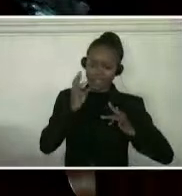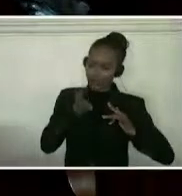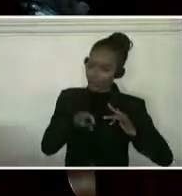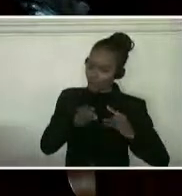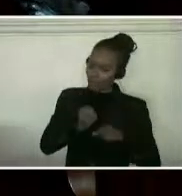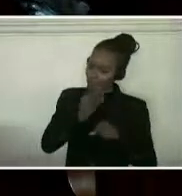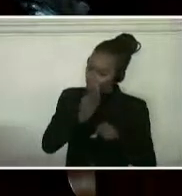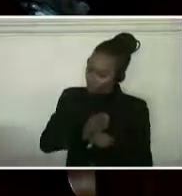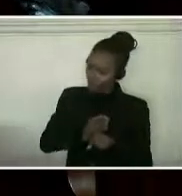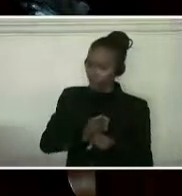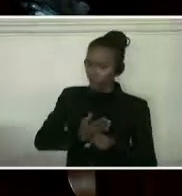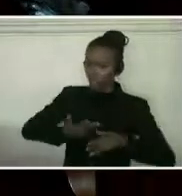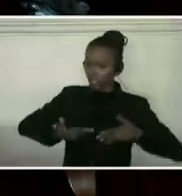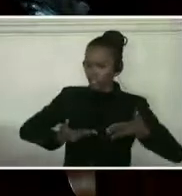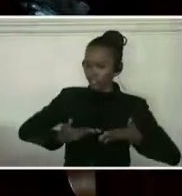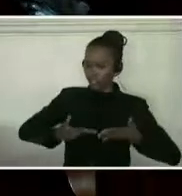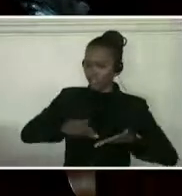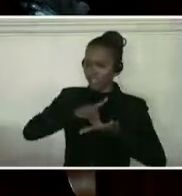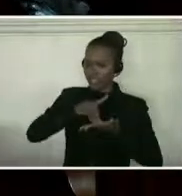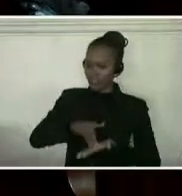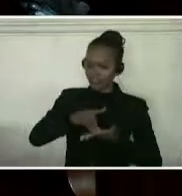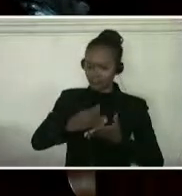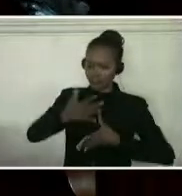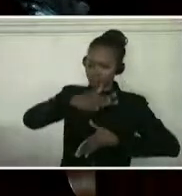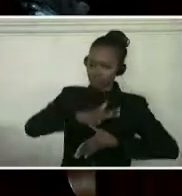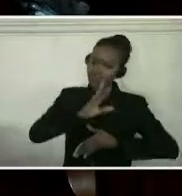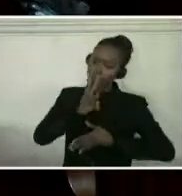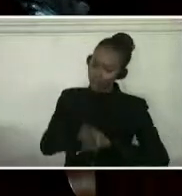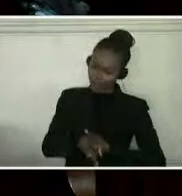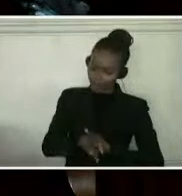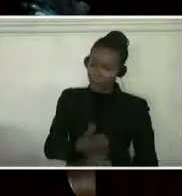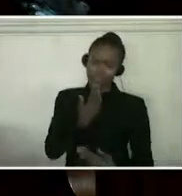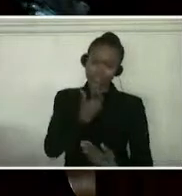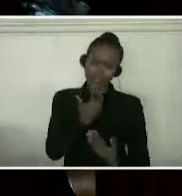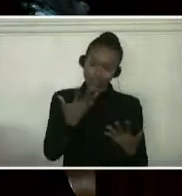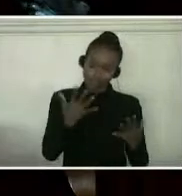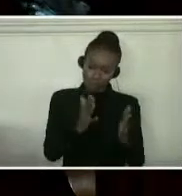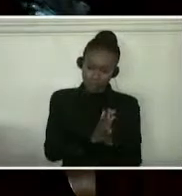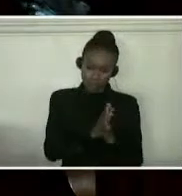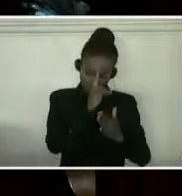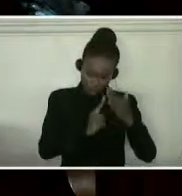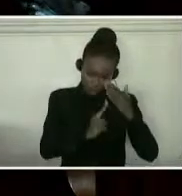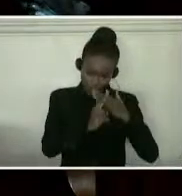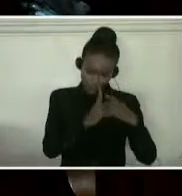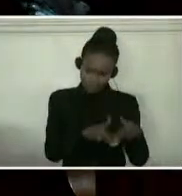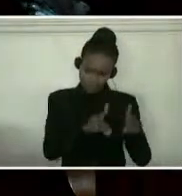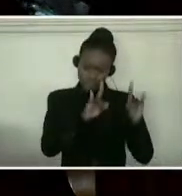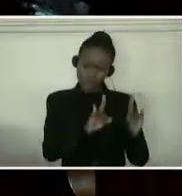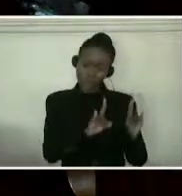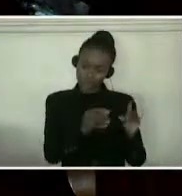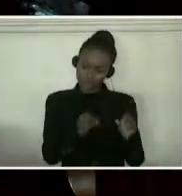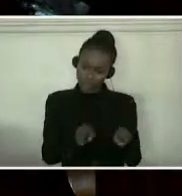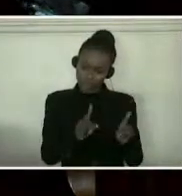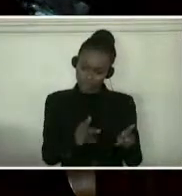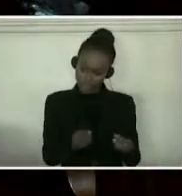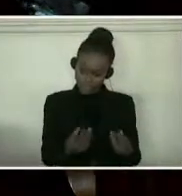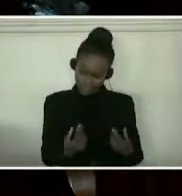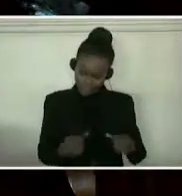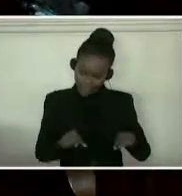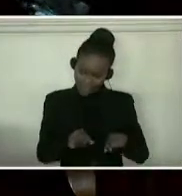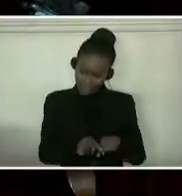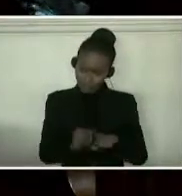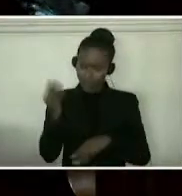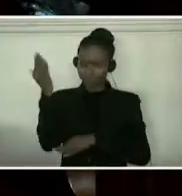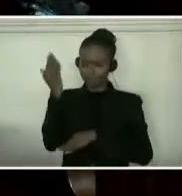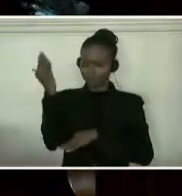the people of kwazulu-natal thank you very much honorable chairperson for the opportunity that have been given to us to